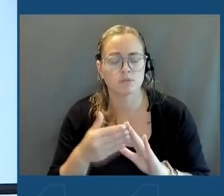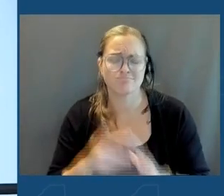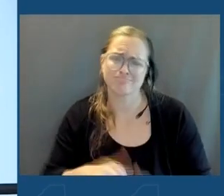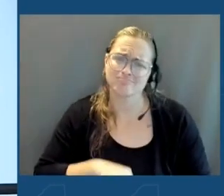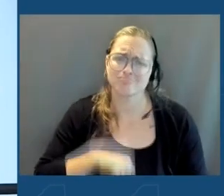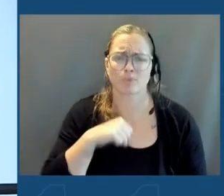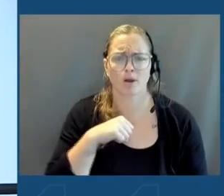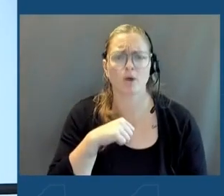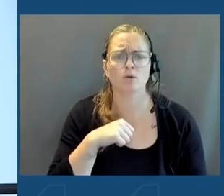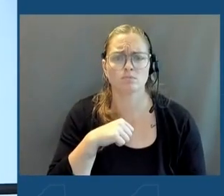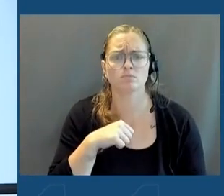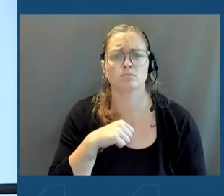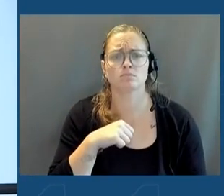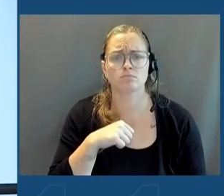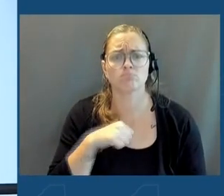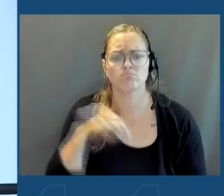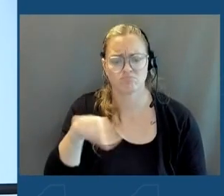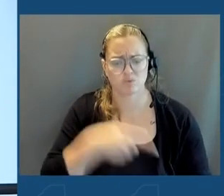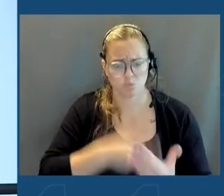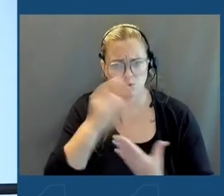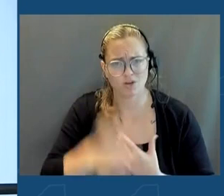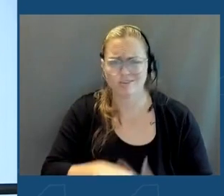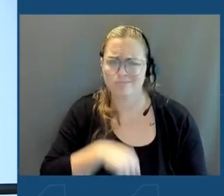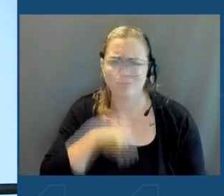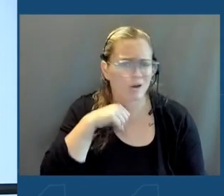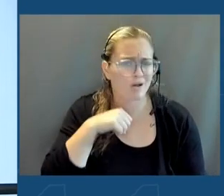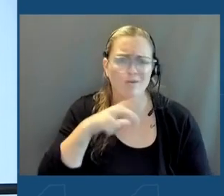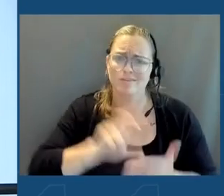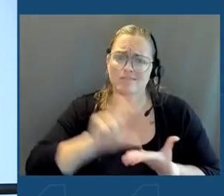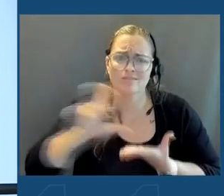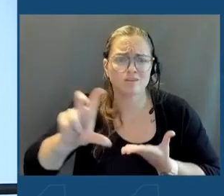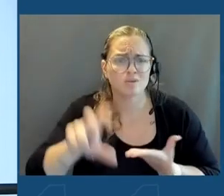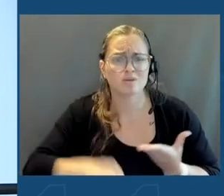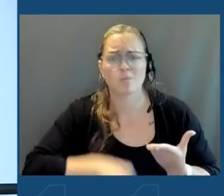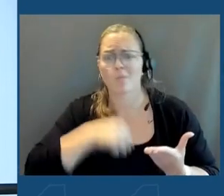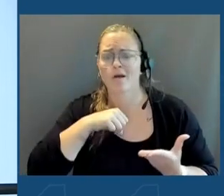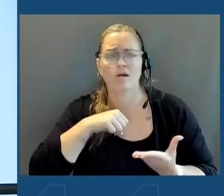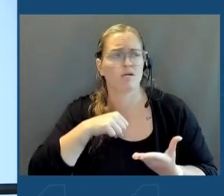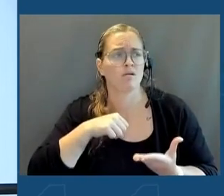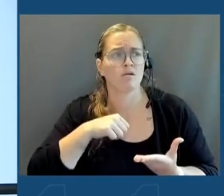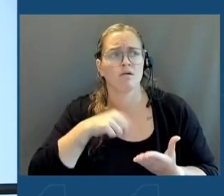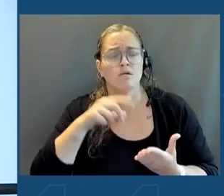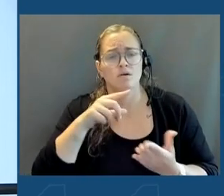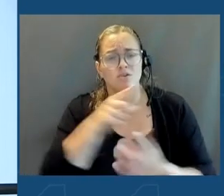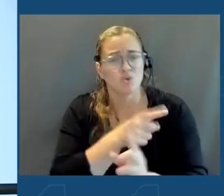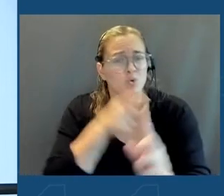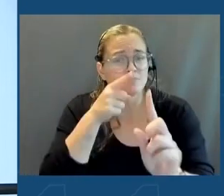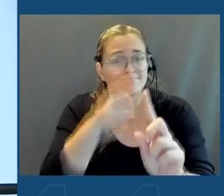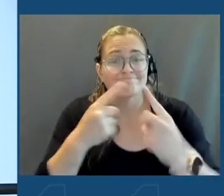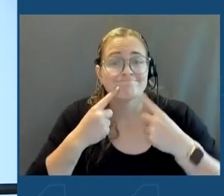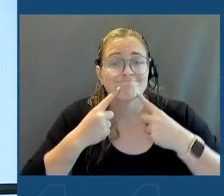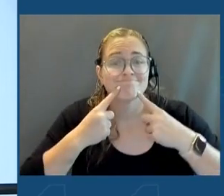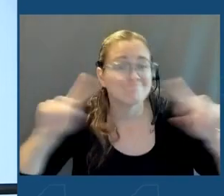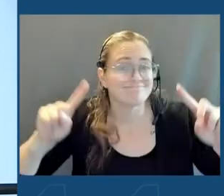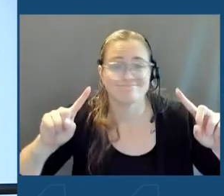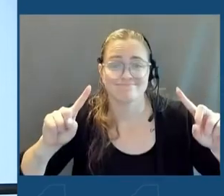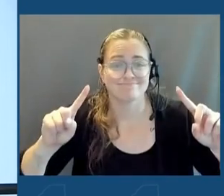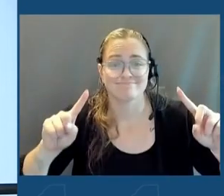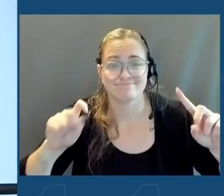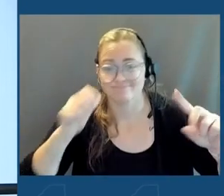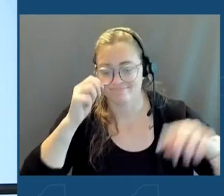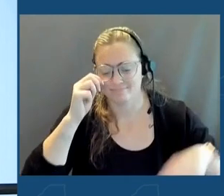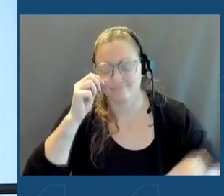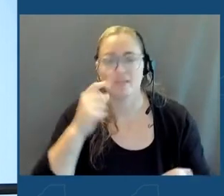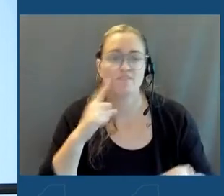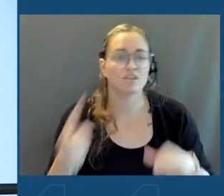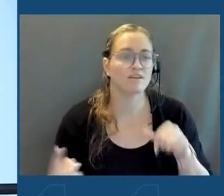of this Downtown Revitalization investment. We're so proud to have mission accomplished in terms of the first